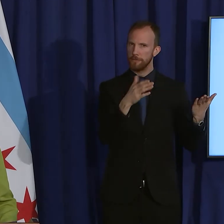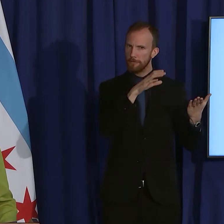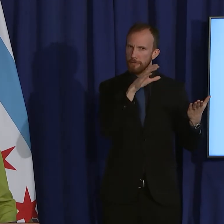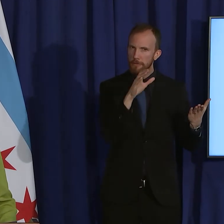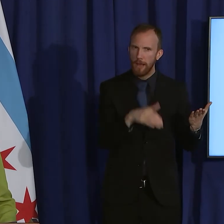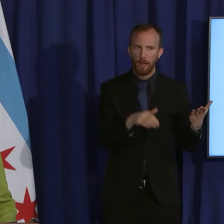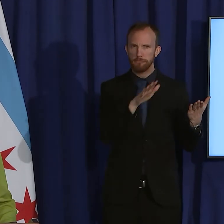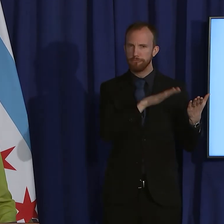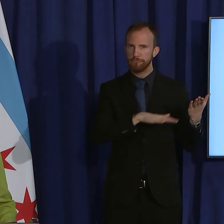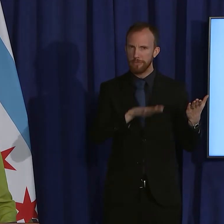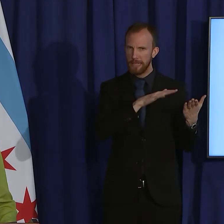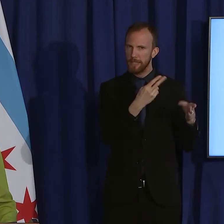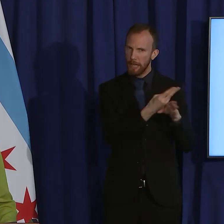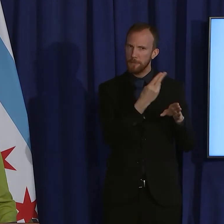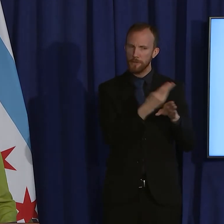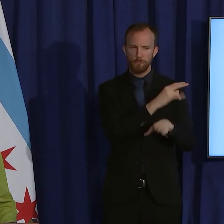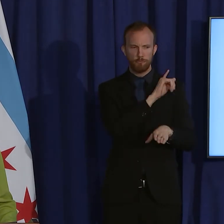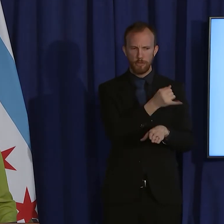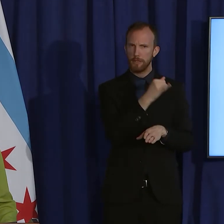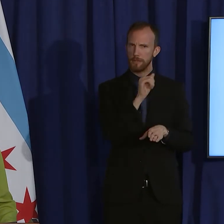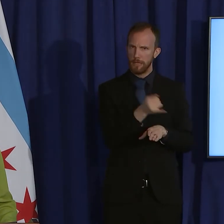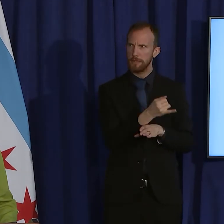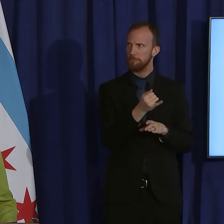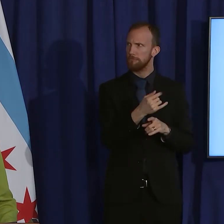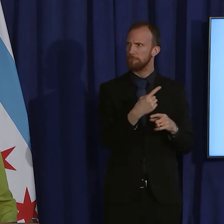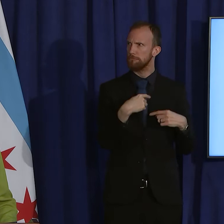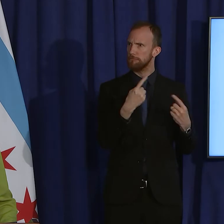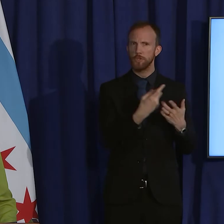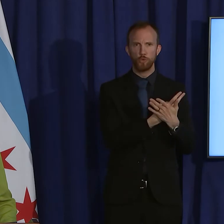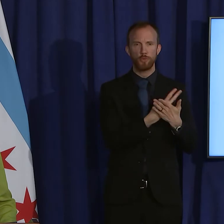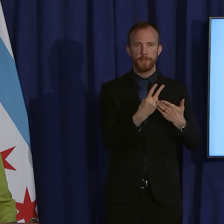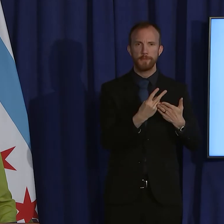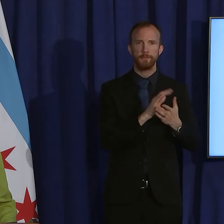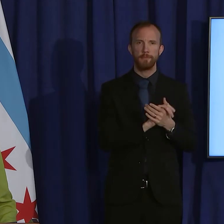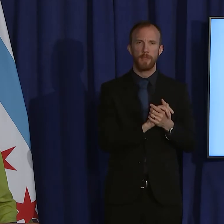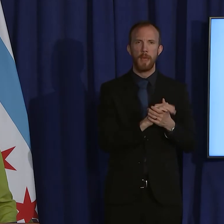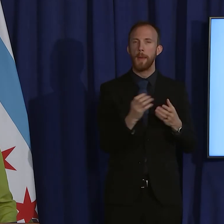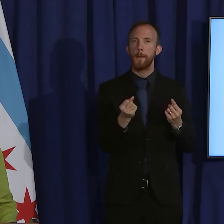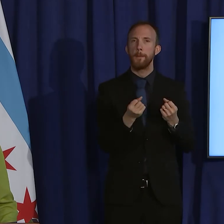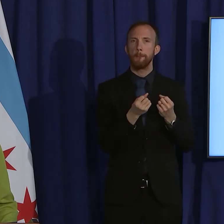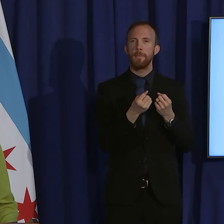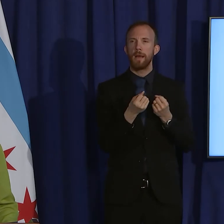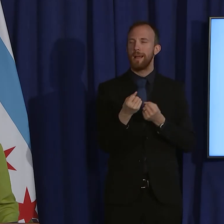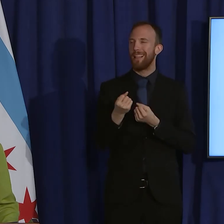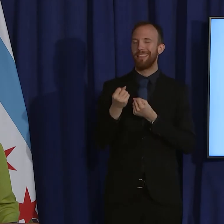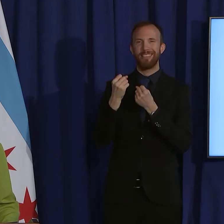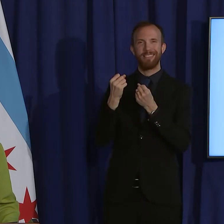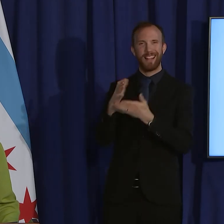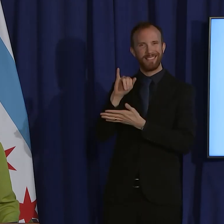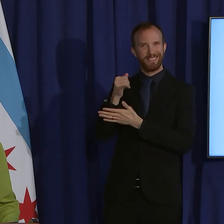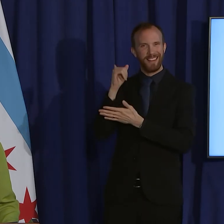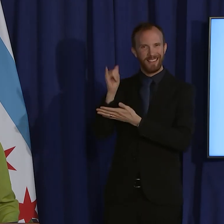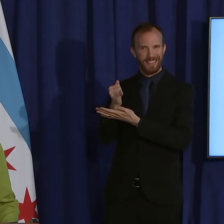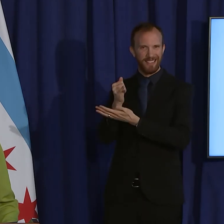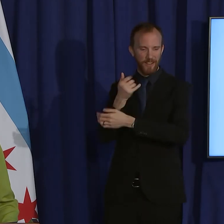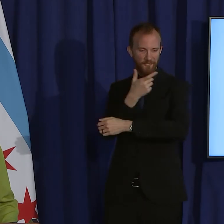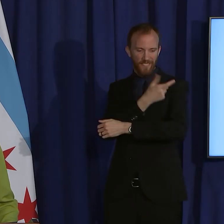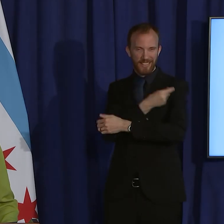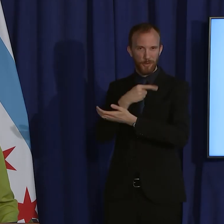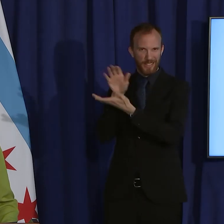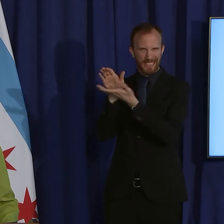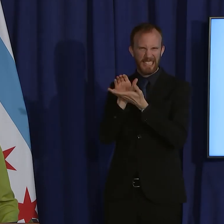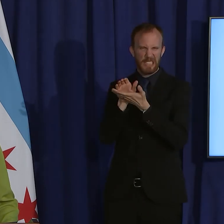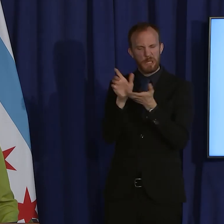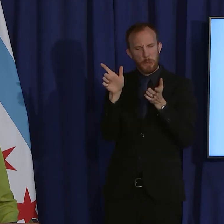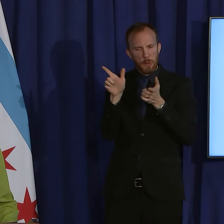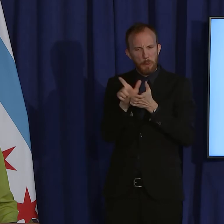that have received Johnson & Johnson in the last 2 weeks. Much of that was small shipments of perhaps 100 doses that went to smaller medical